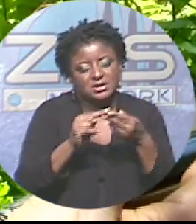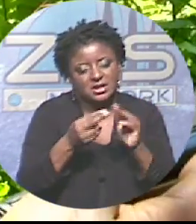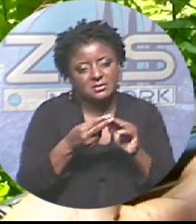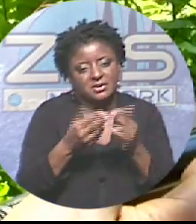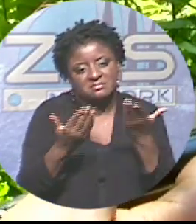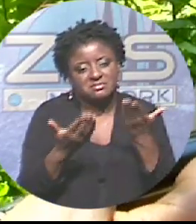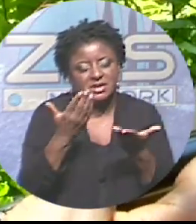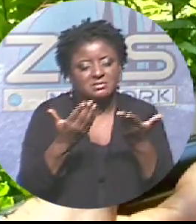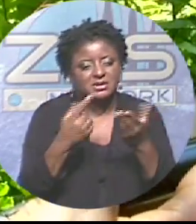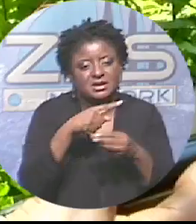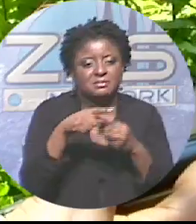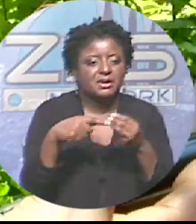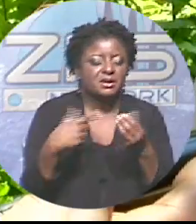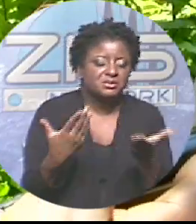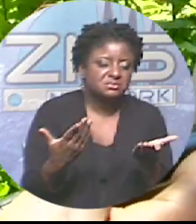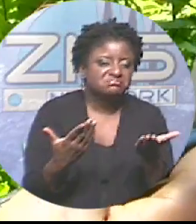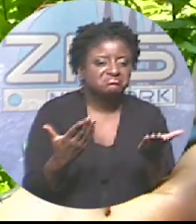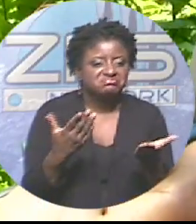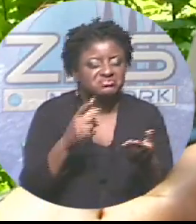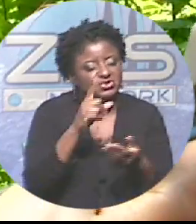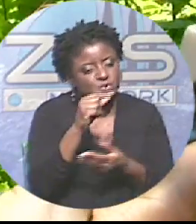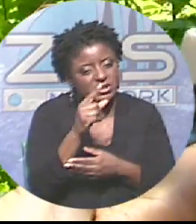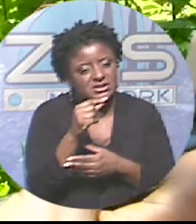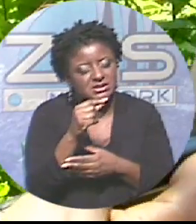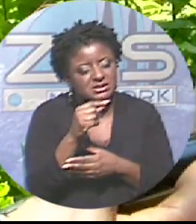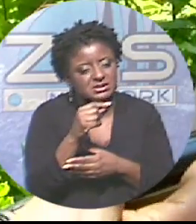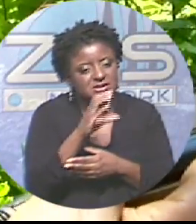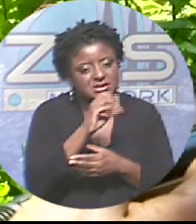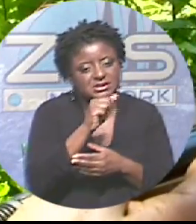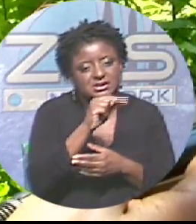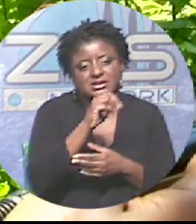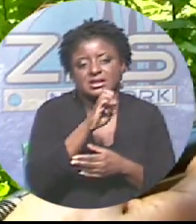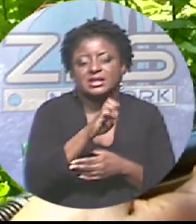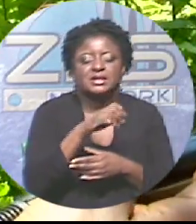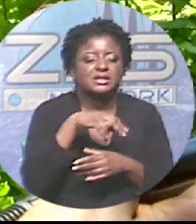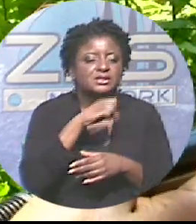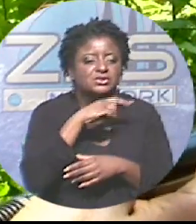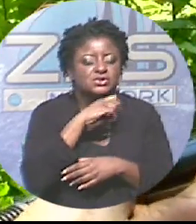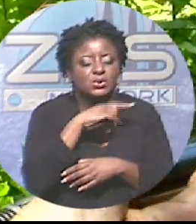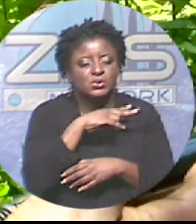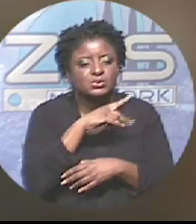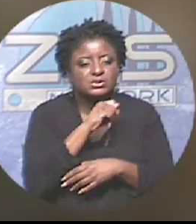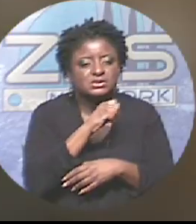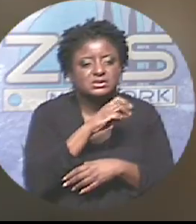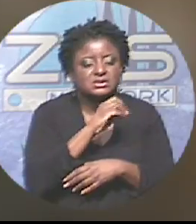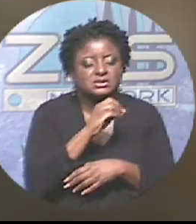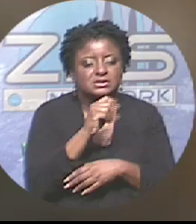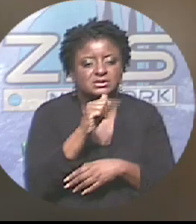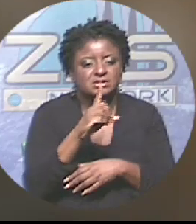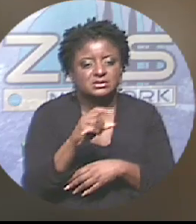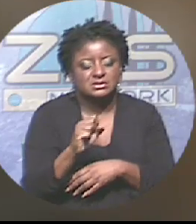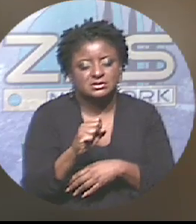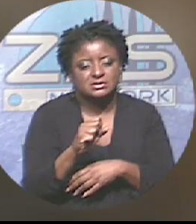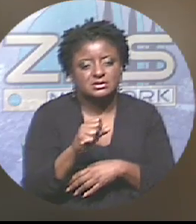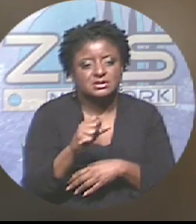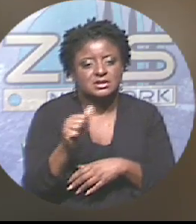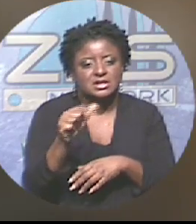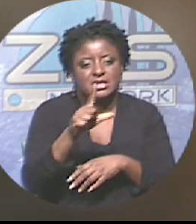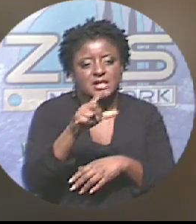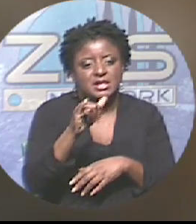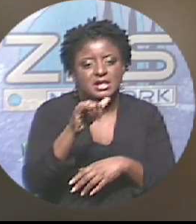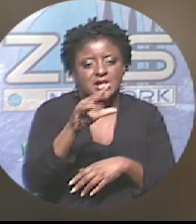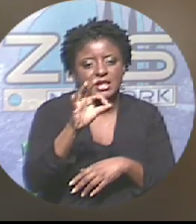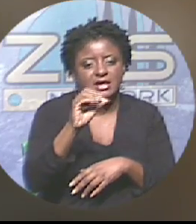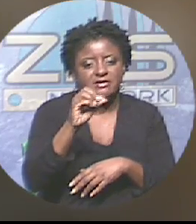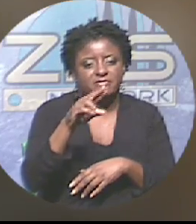about maybe 20, if all of that. Bullard says the Life at Key Property Owners Association joined hands